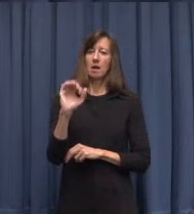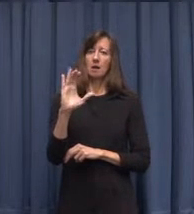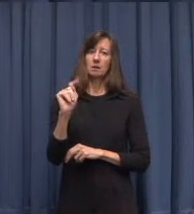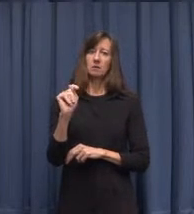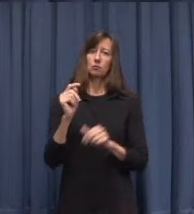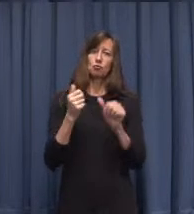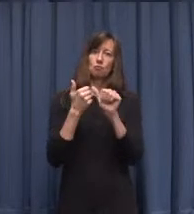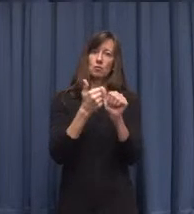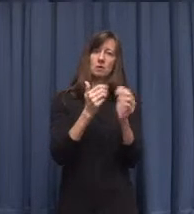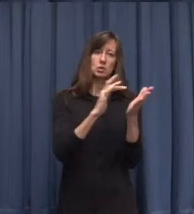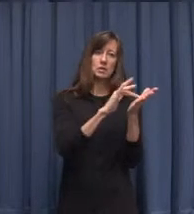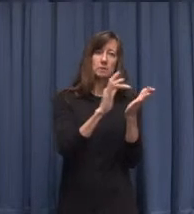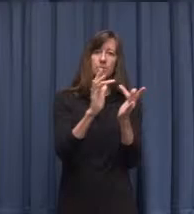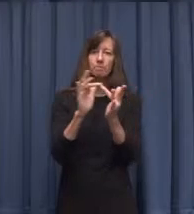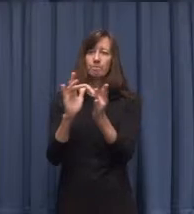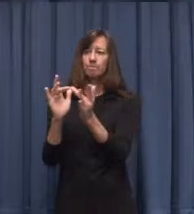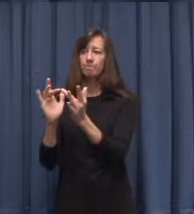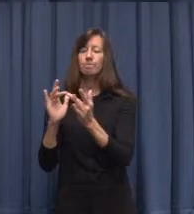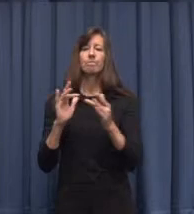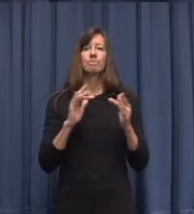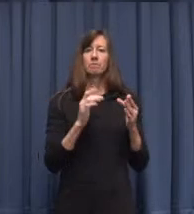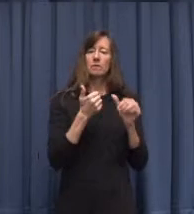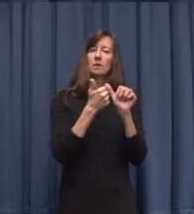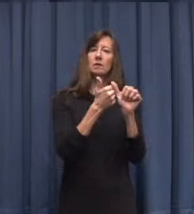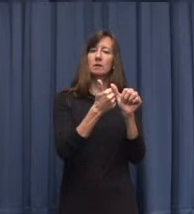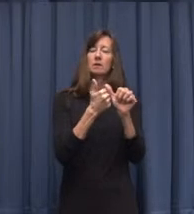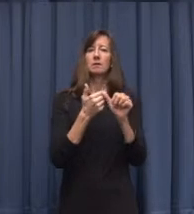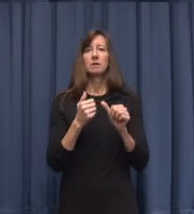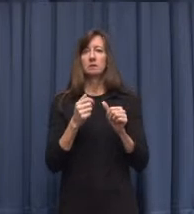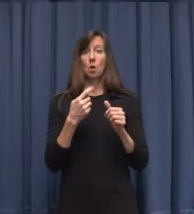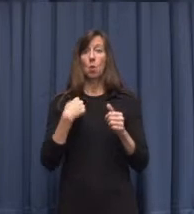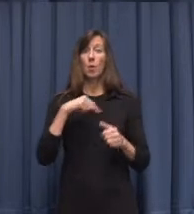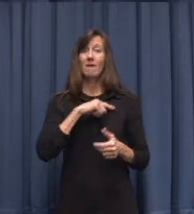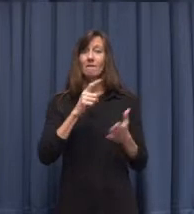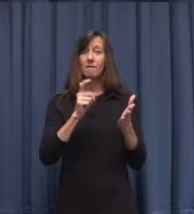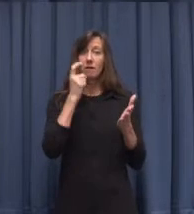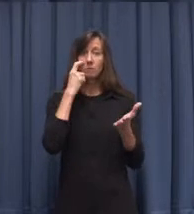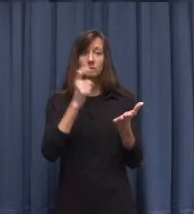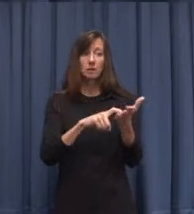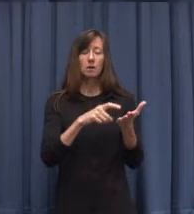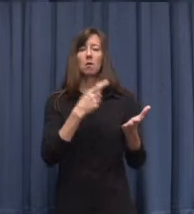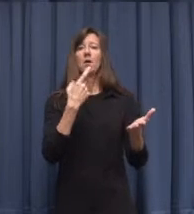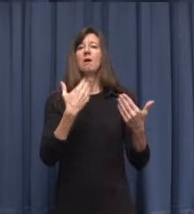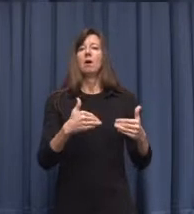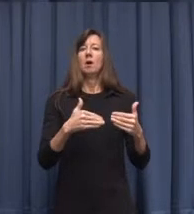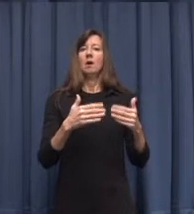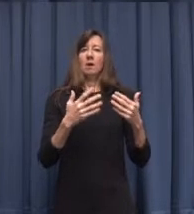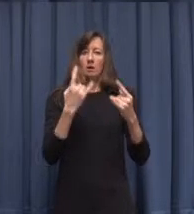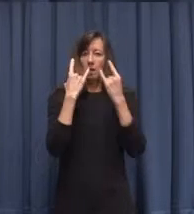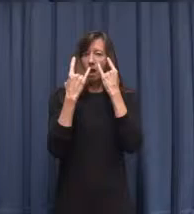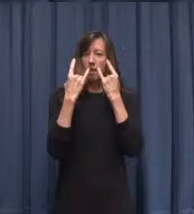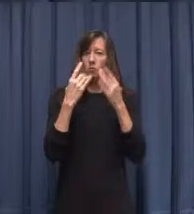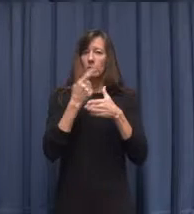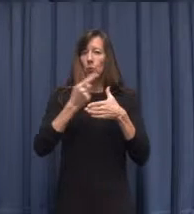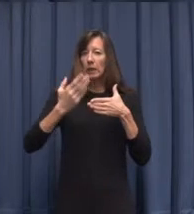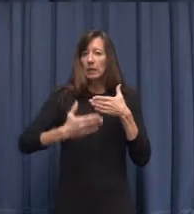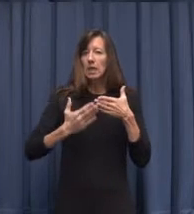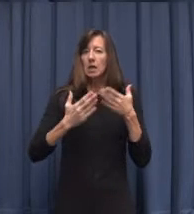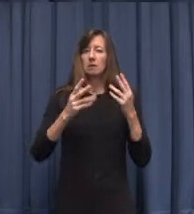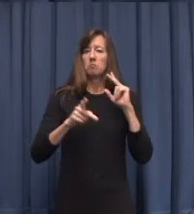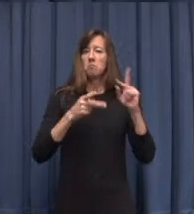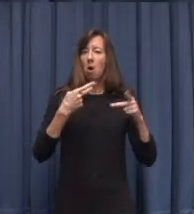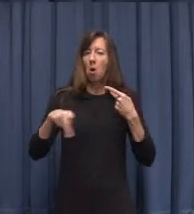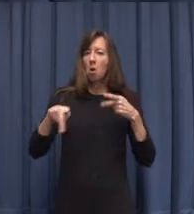social gatherings and get-togethers and parties that occurred during and around that weekend of Halloween, where, of